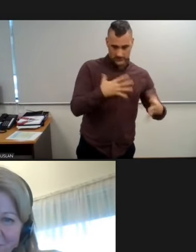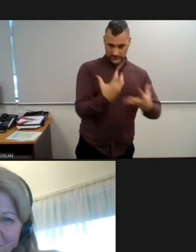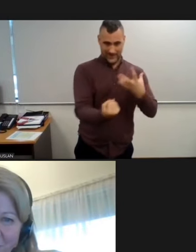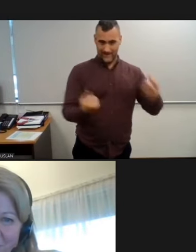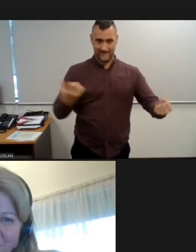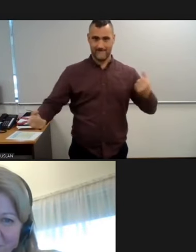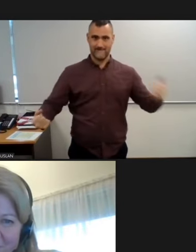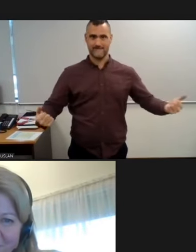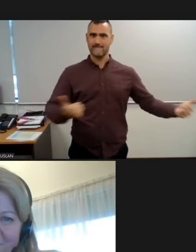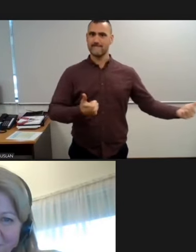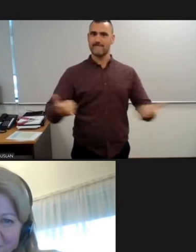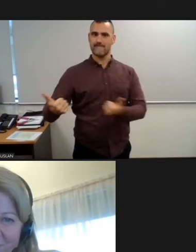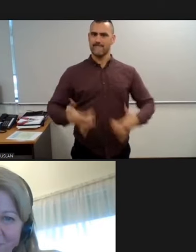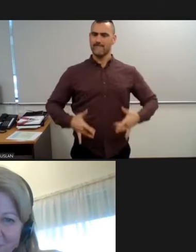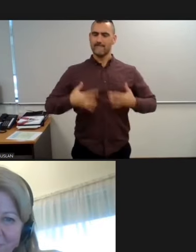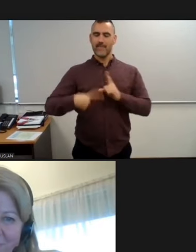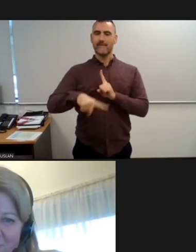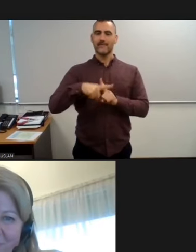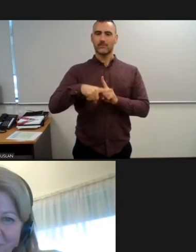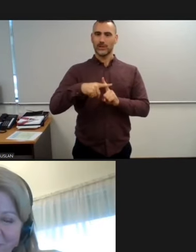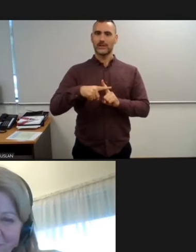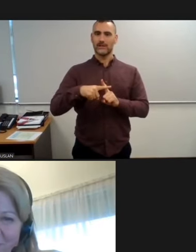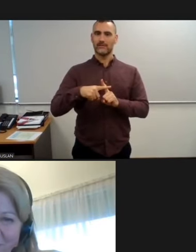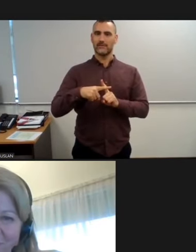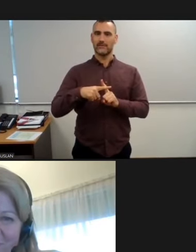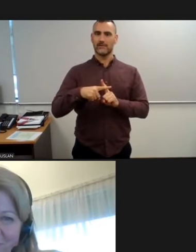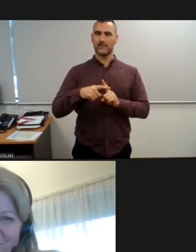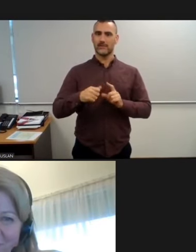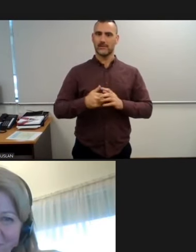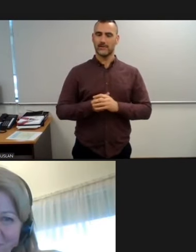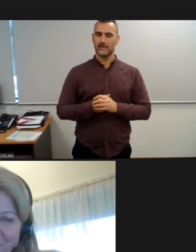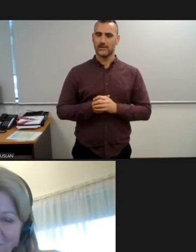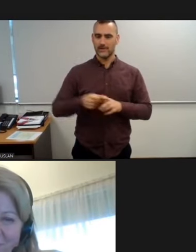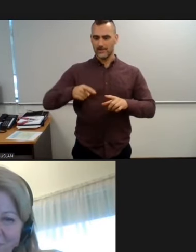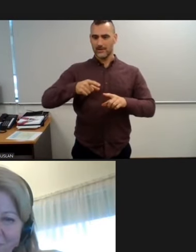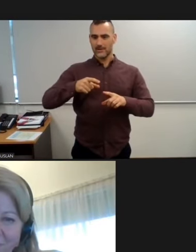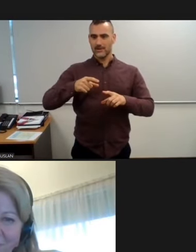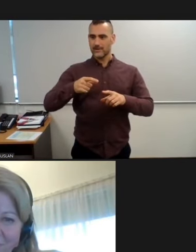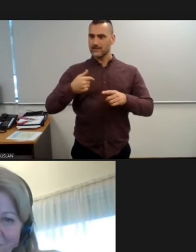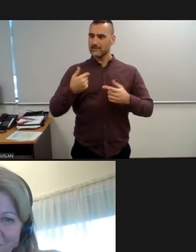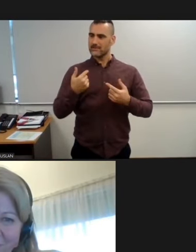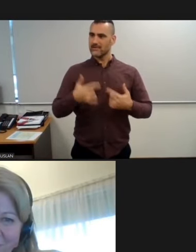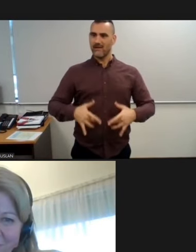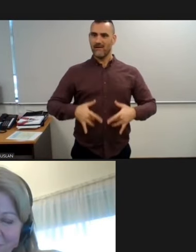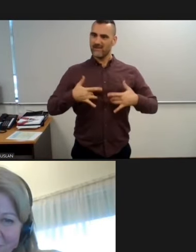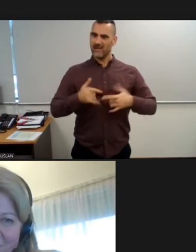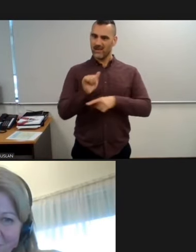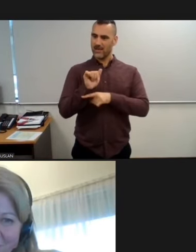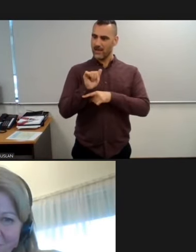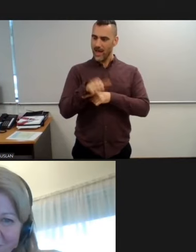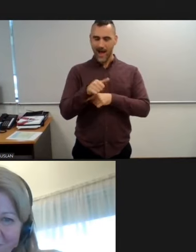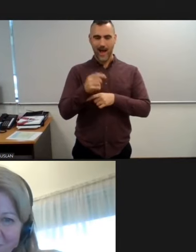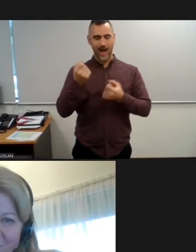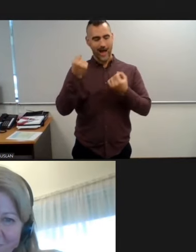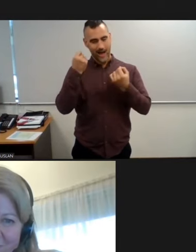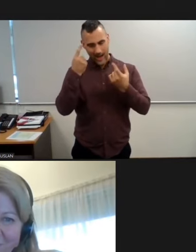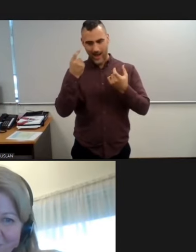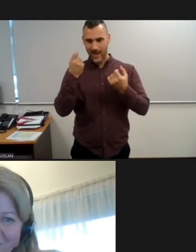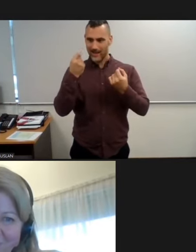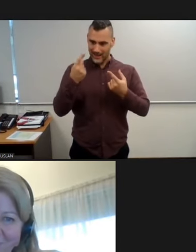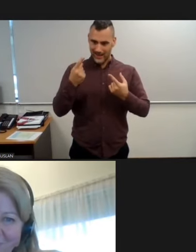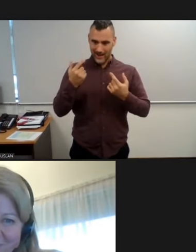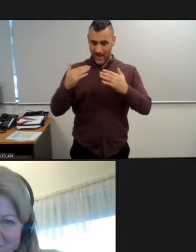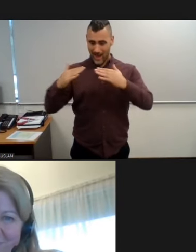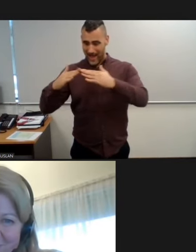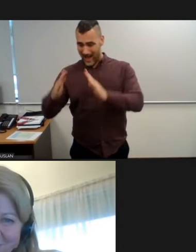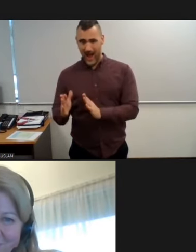the hotels program and all of the other work that you talked about, knowing that first and foremost, we need people to be able to have a house,